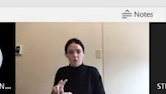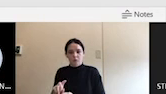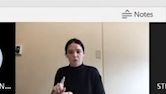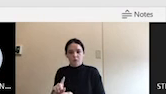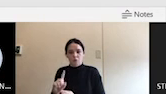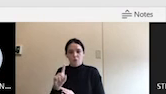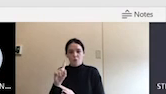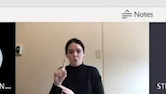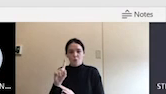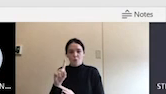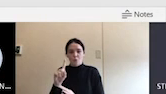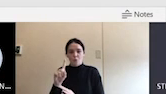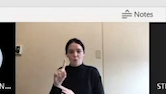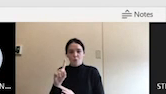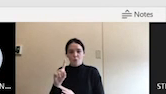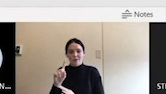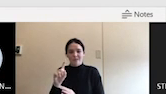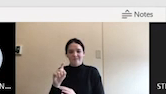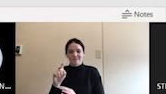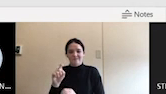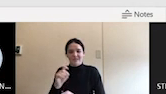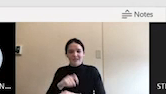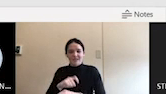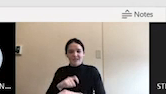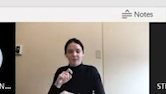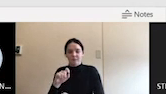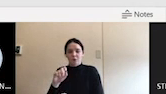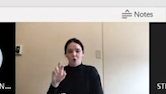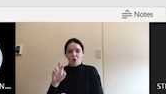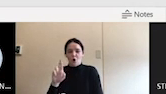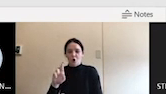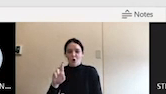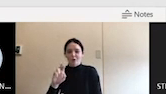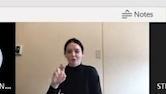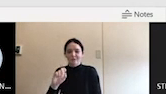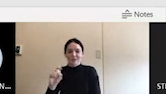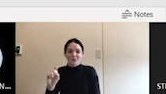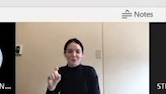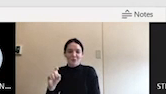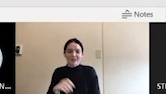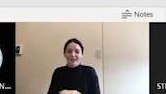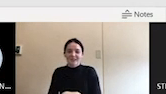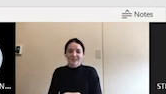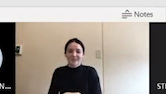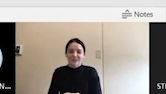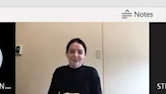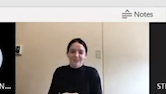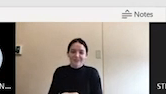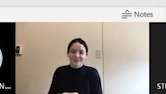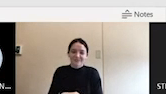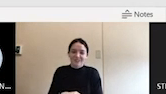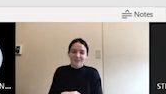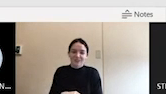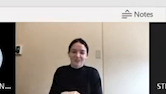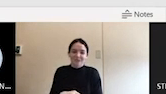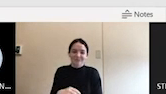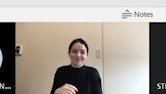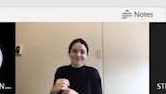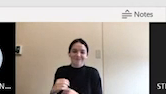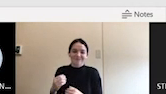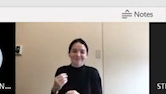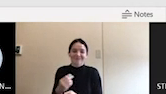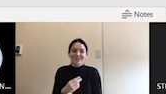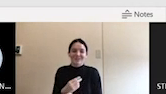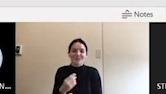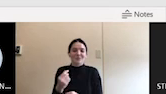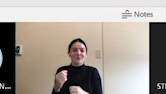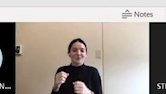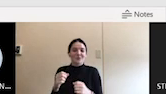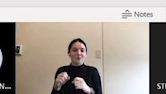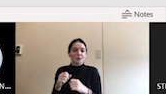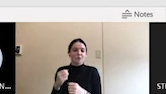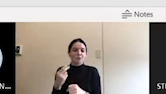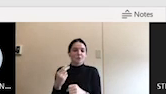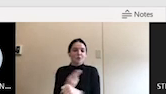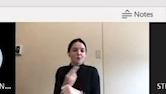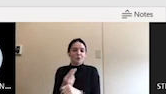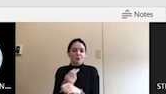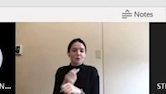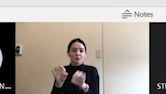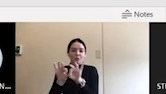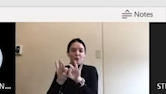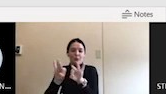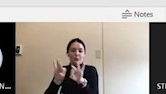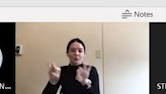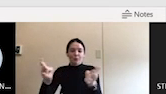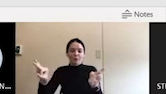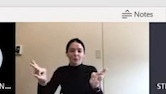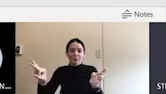experiment. The way I made this coil was using one of my little tubes. So the tubes I had, the equipment I had in hand, that's